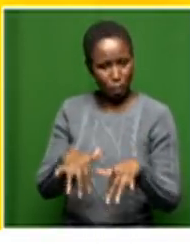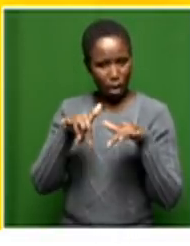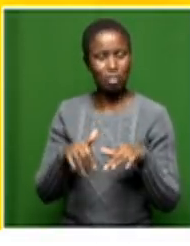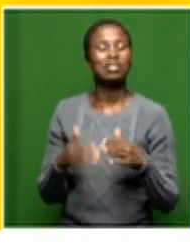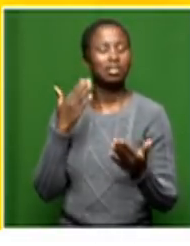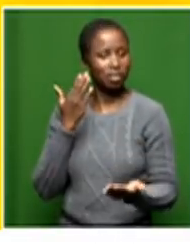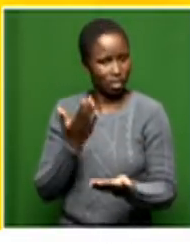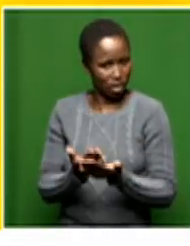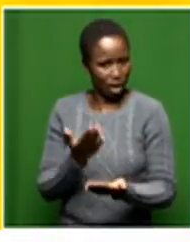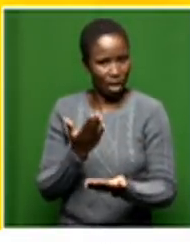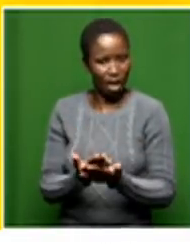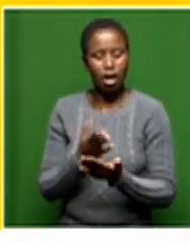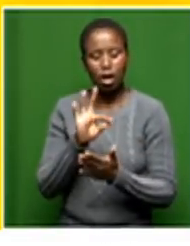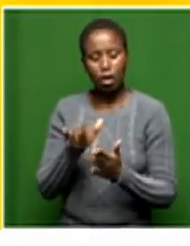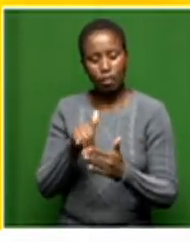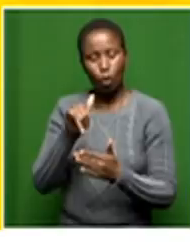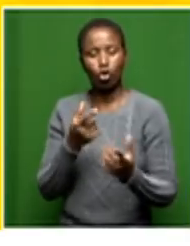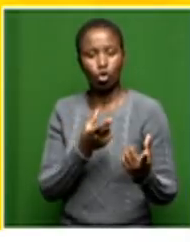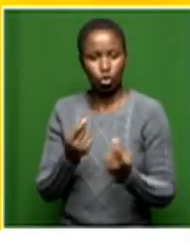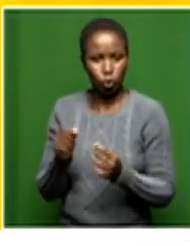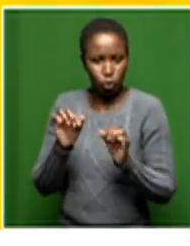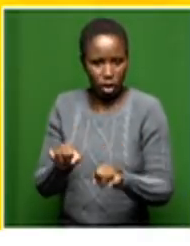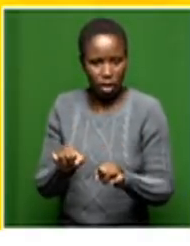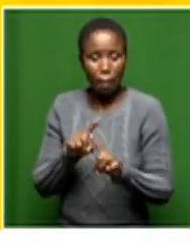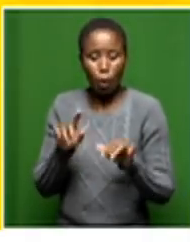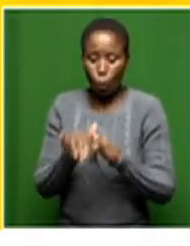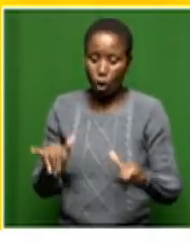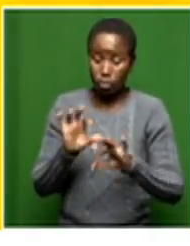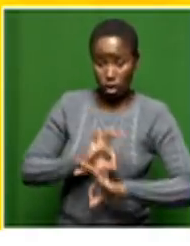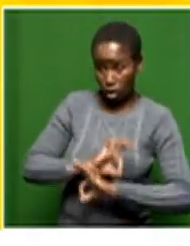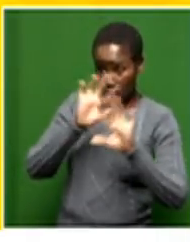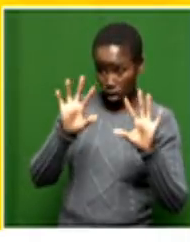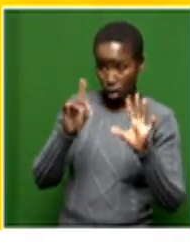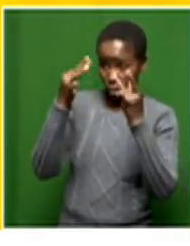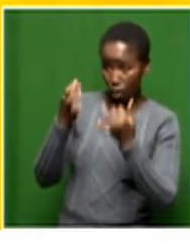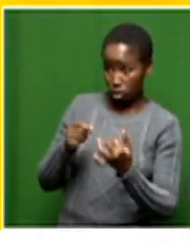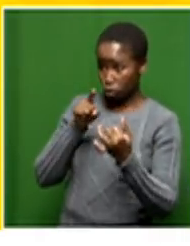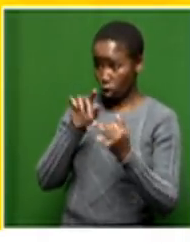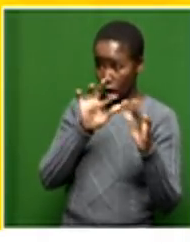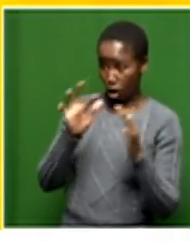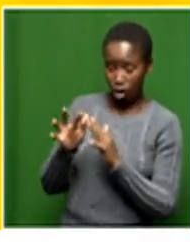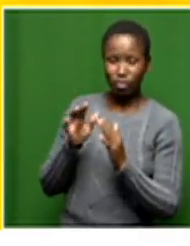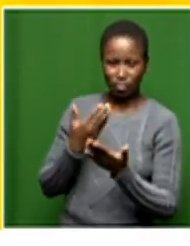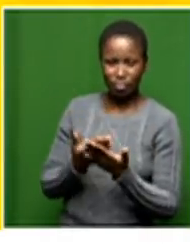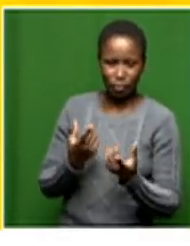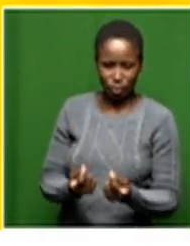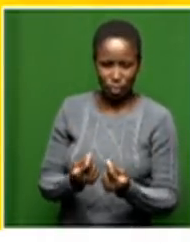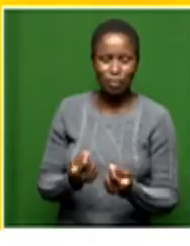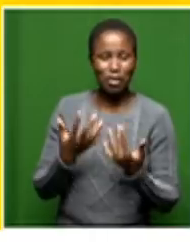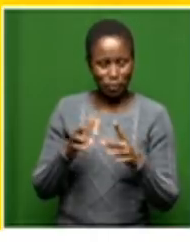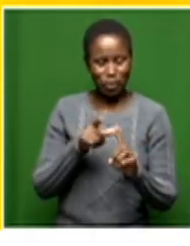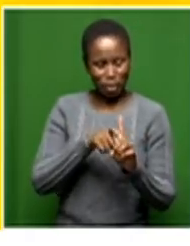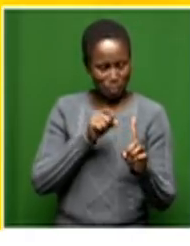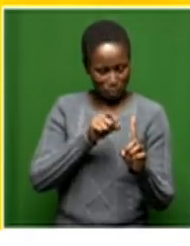withhold its vote until there is clarity on a particular budget. But she says that